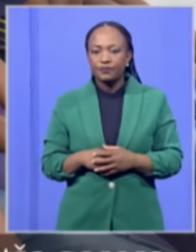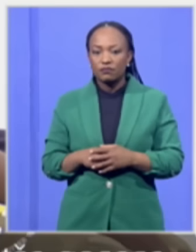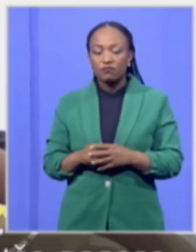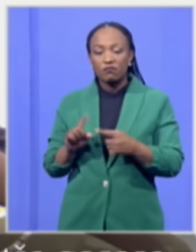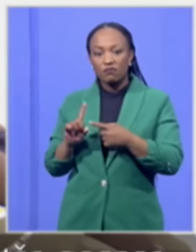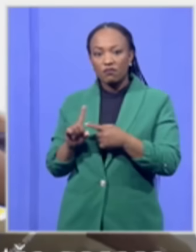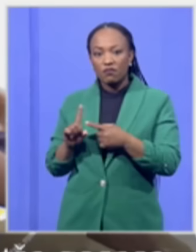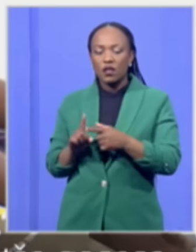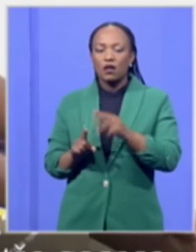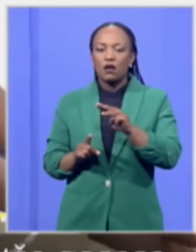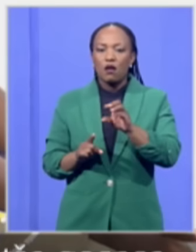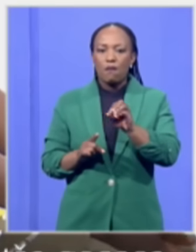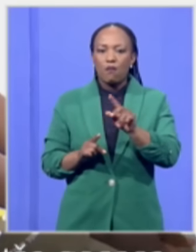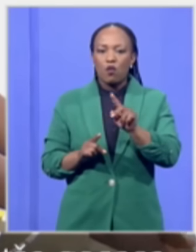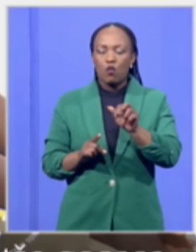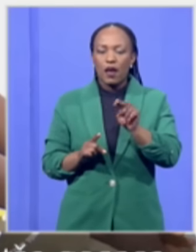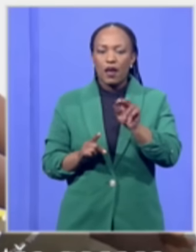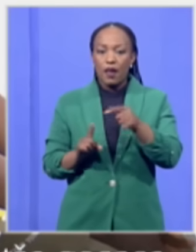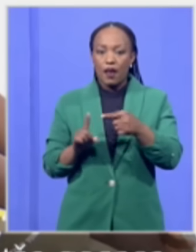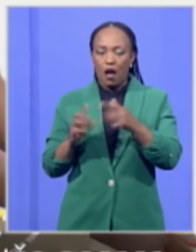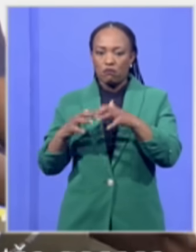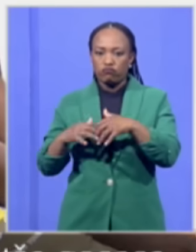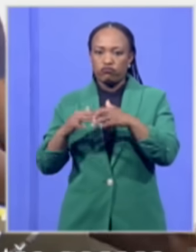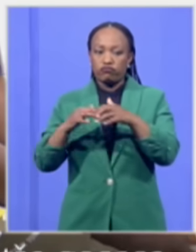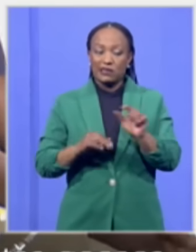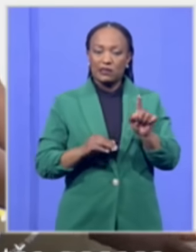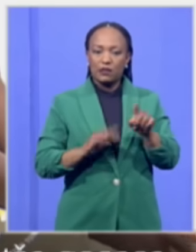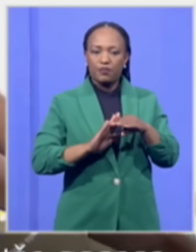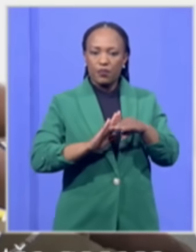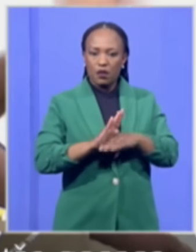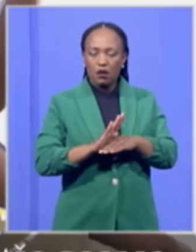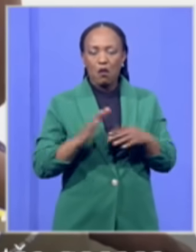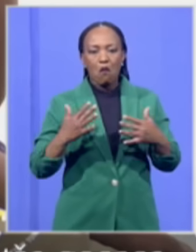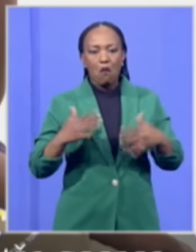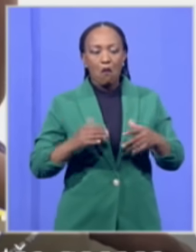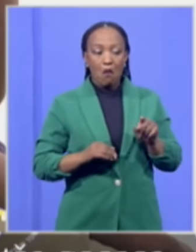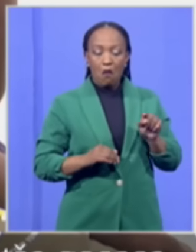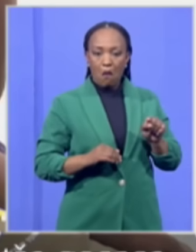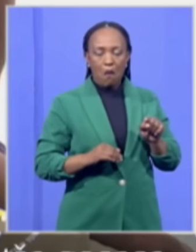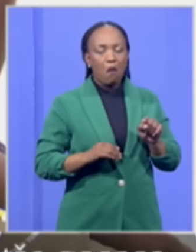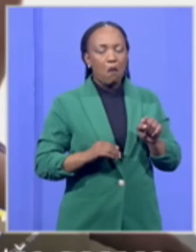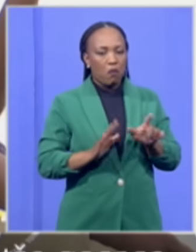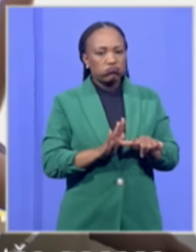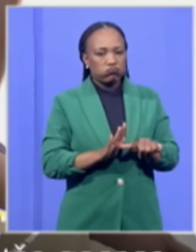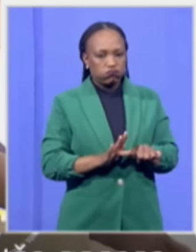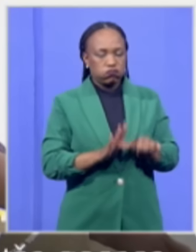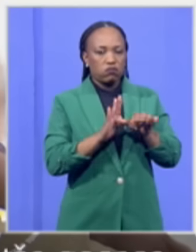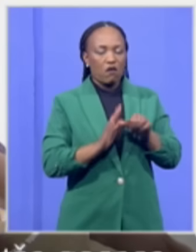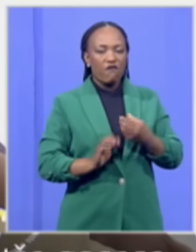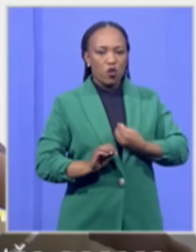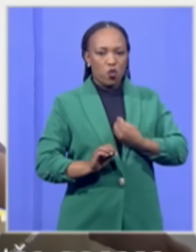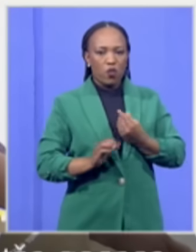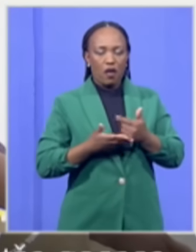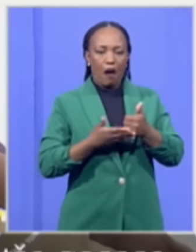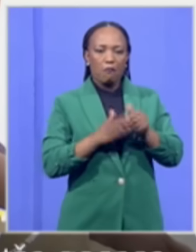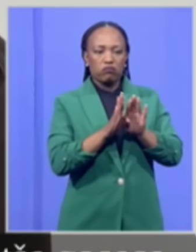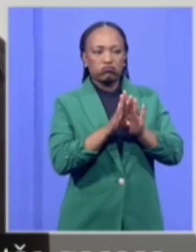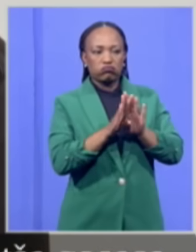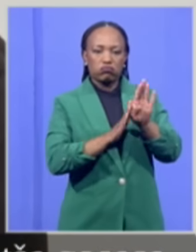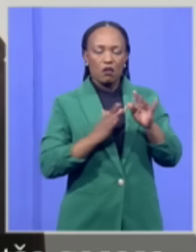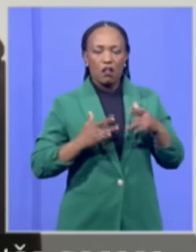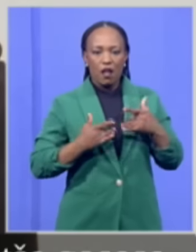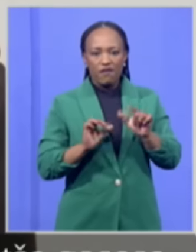leng mothehi wa lenaneo lena o re Kganya Lesedi e bapala karolo e bohlokwa haholo ho phahamiseng batjha motseng wa Rathanda.